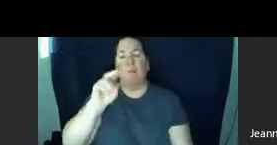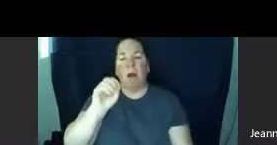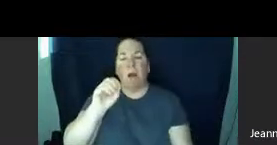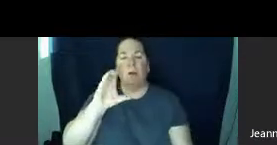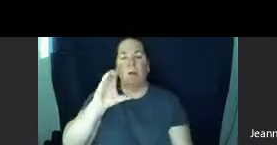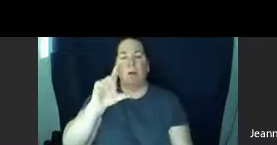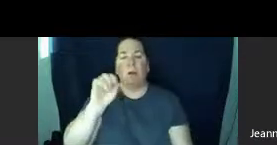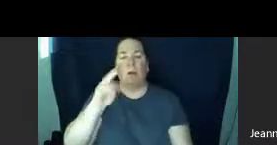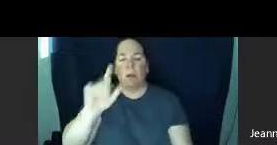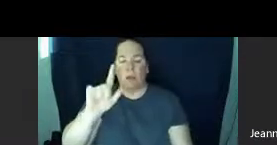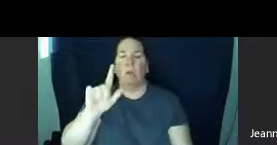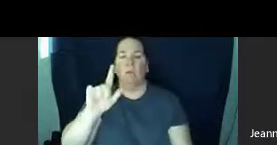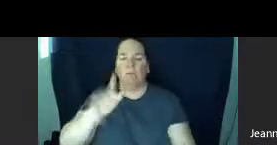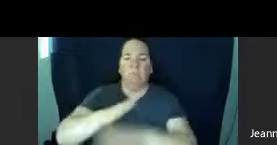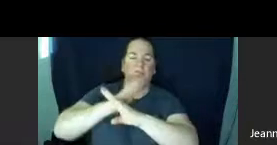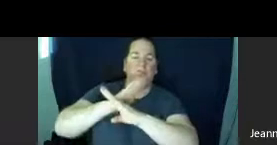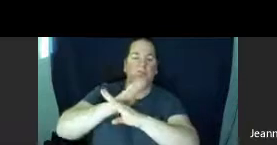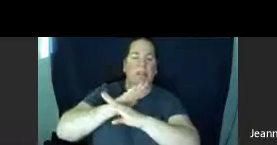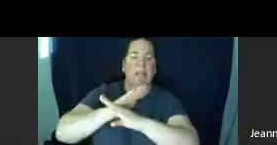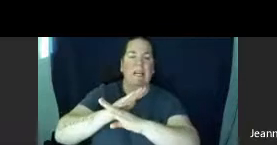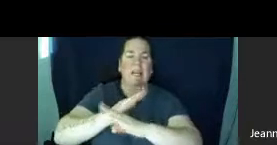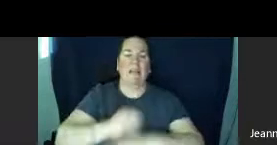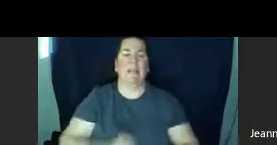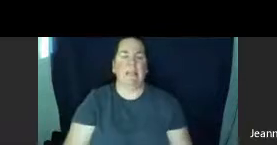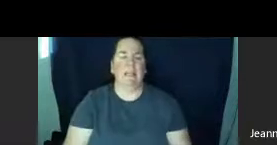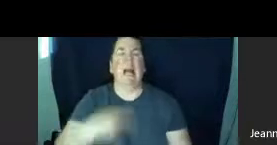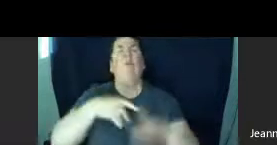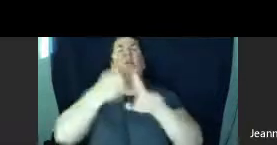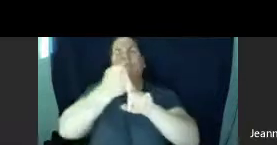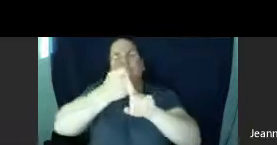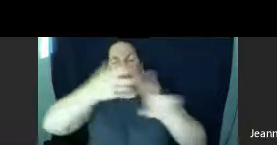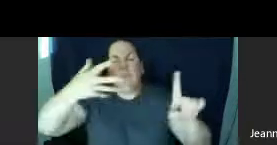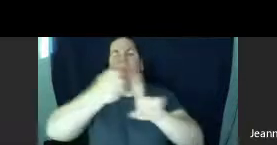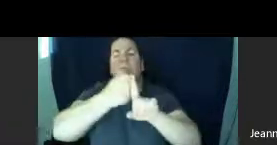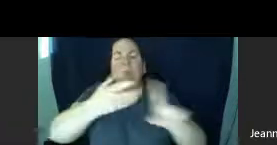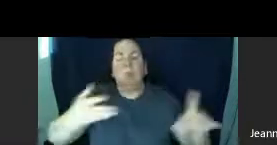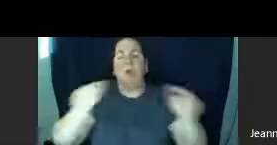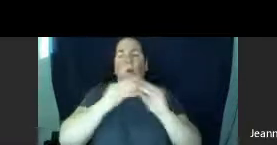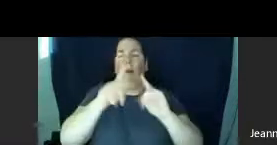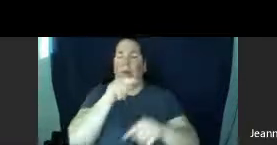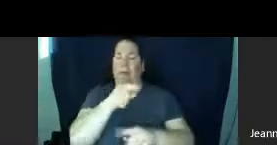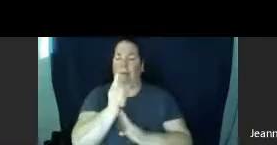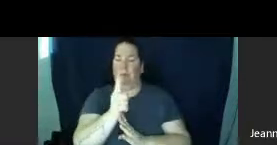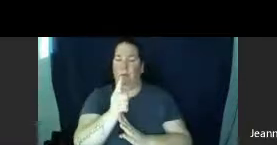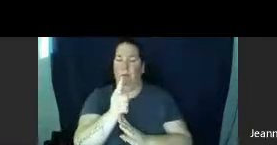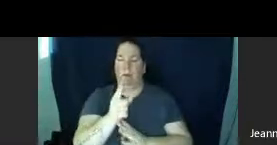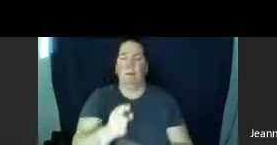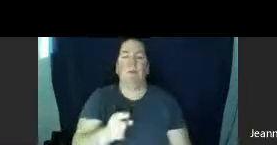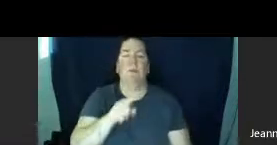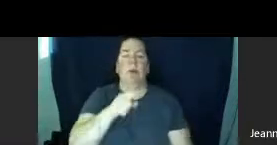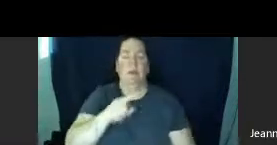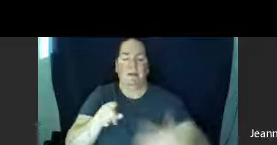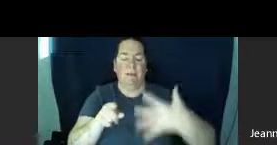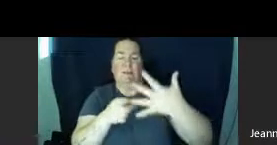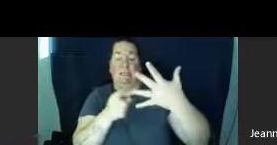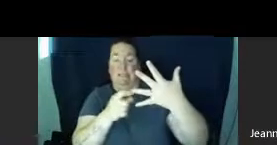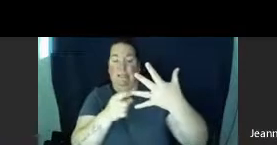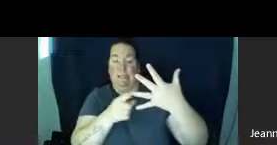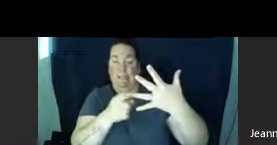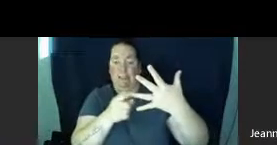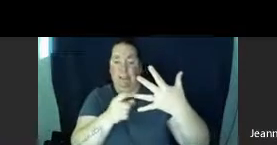more of a preventative. So I'm going to go into detail into these in a minute, but Evusheld is a